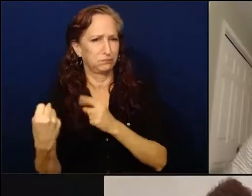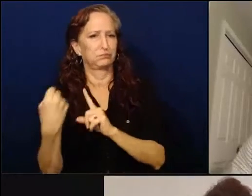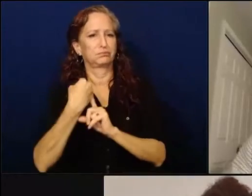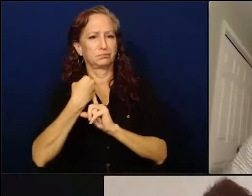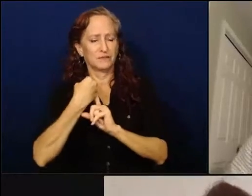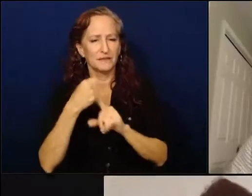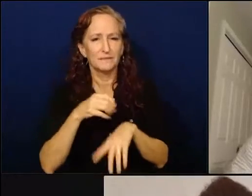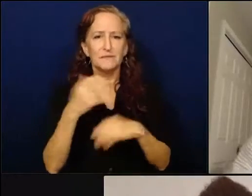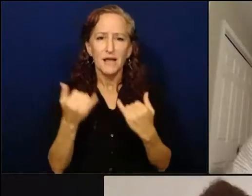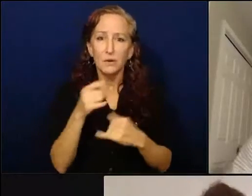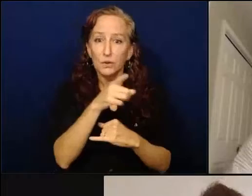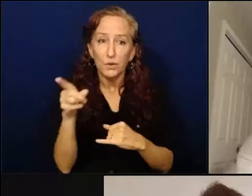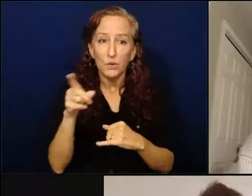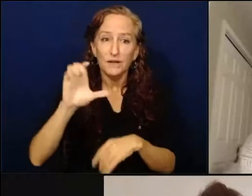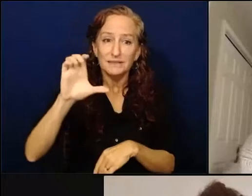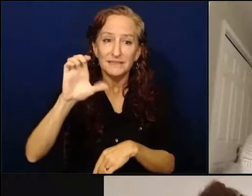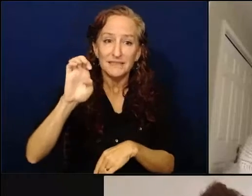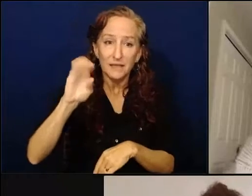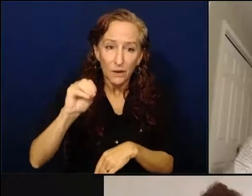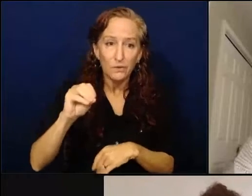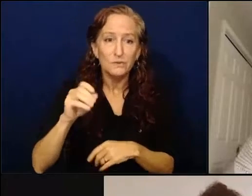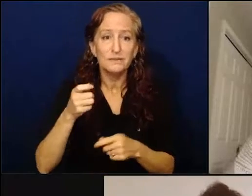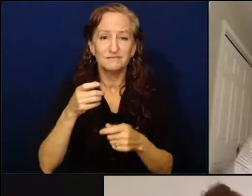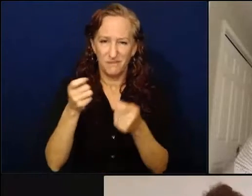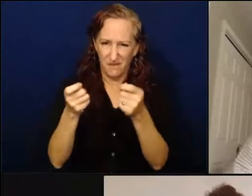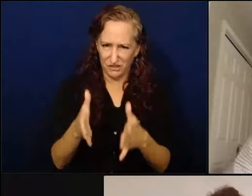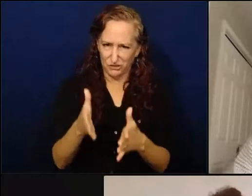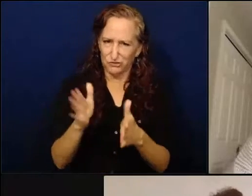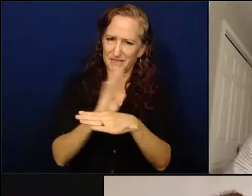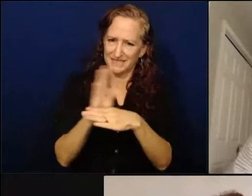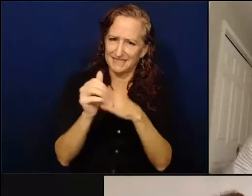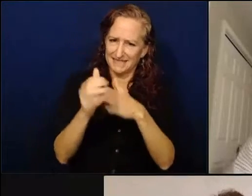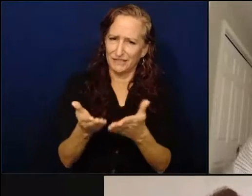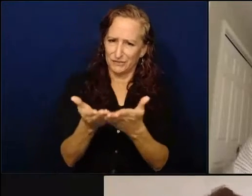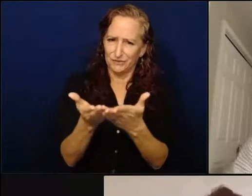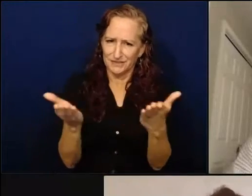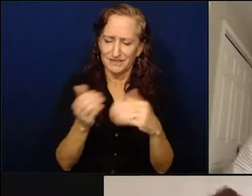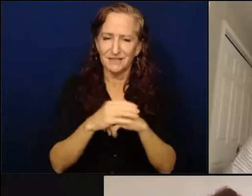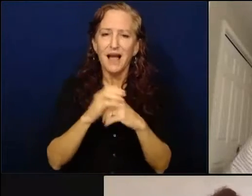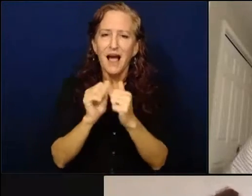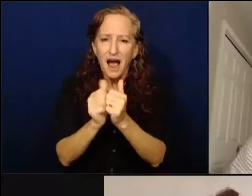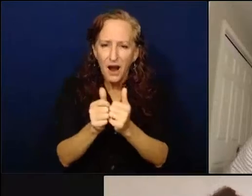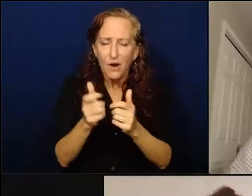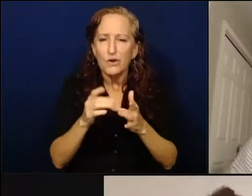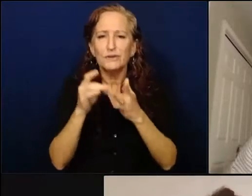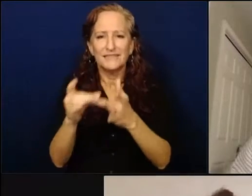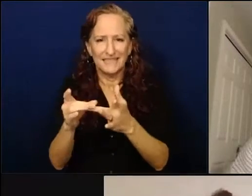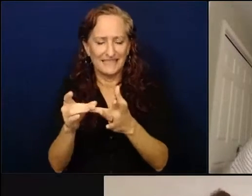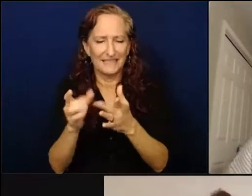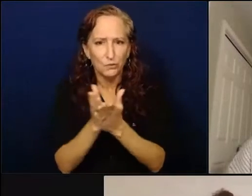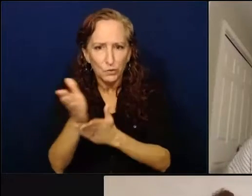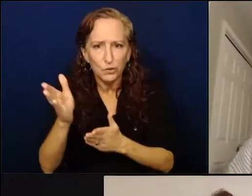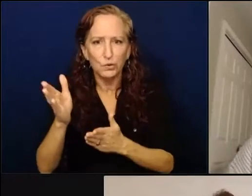CEOs, as managers, as business leaders are really navigating through this crisis from that perspective? What's the